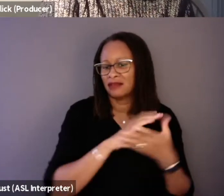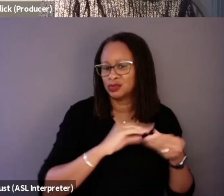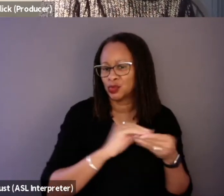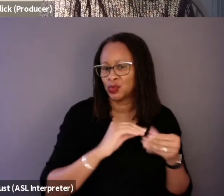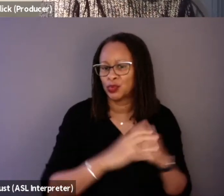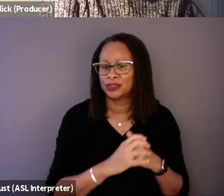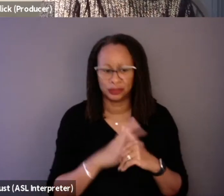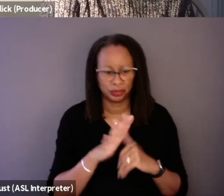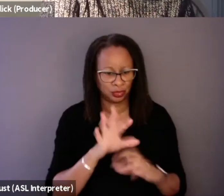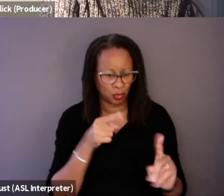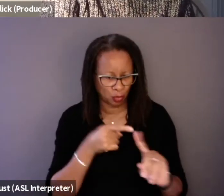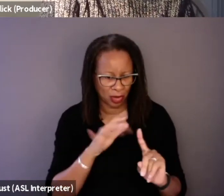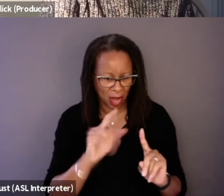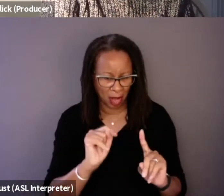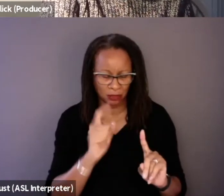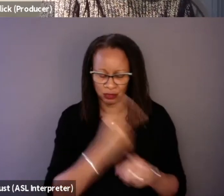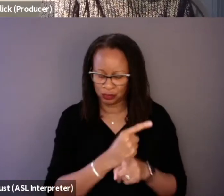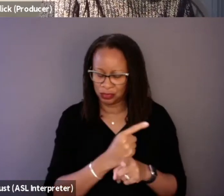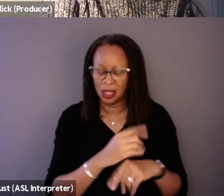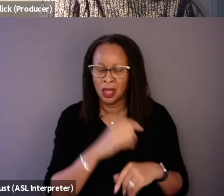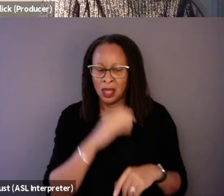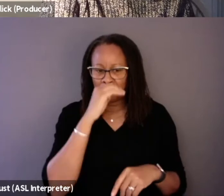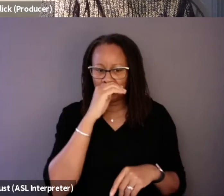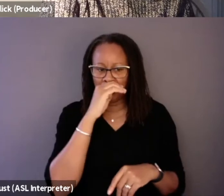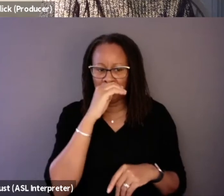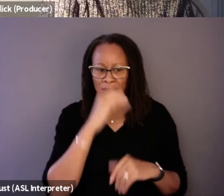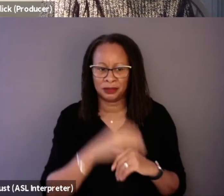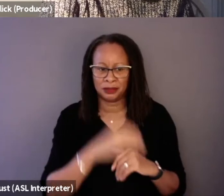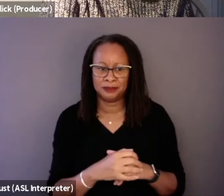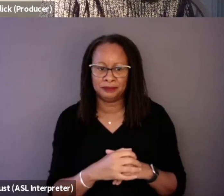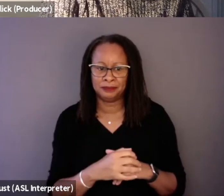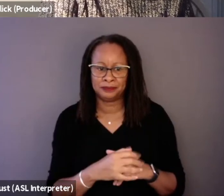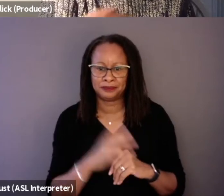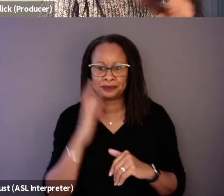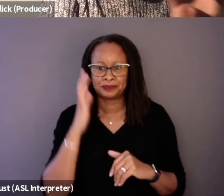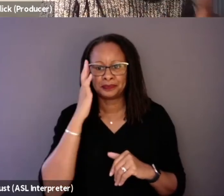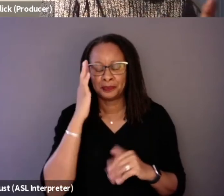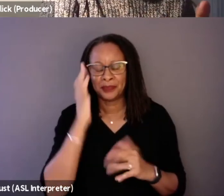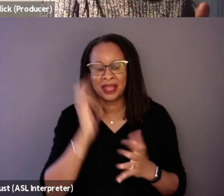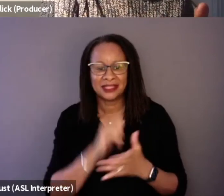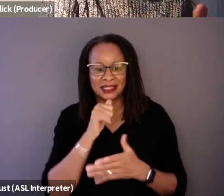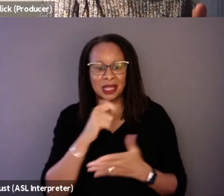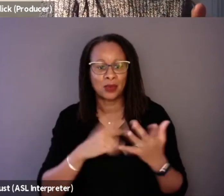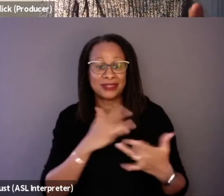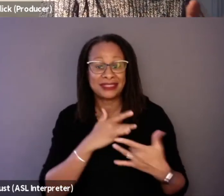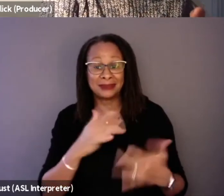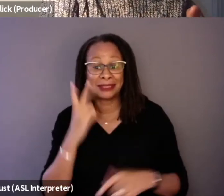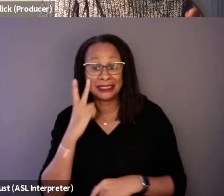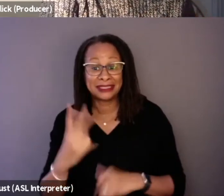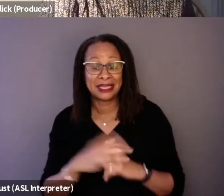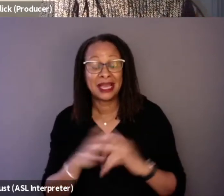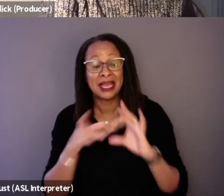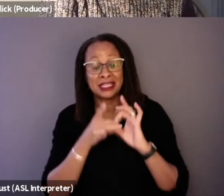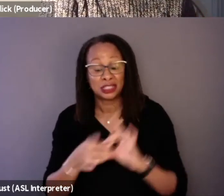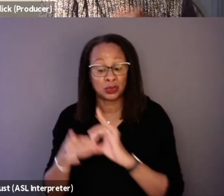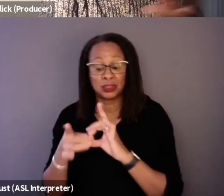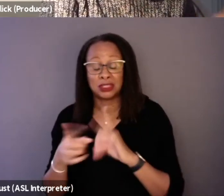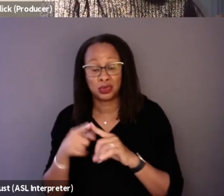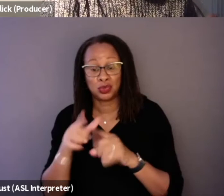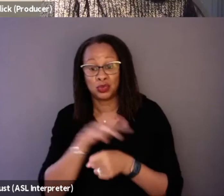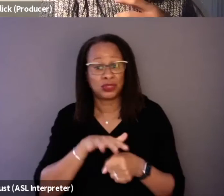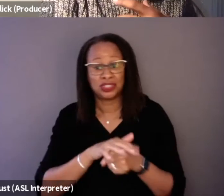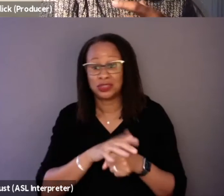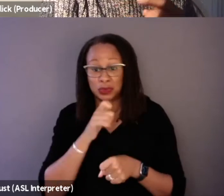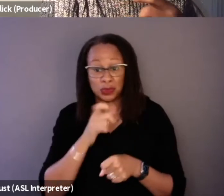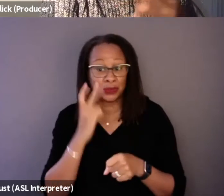rightfully pointed out, and that's so not what we typically see as associated with the region. And yet,